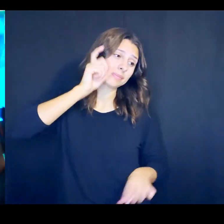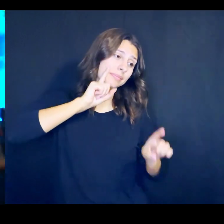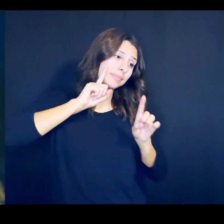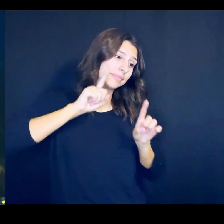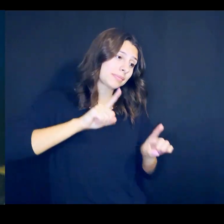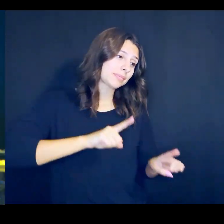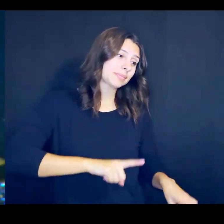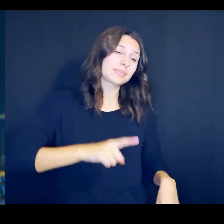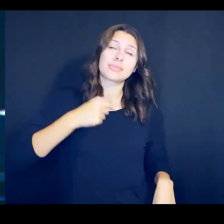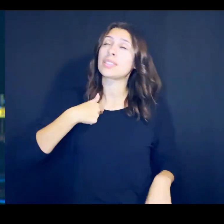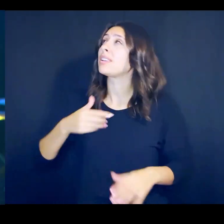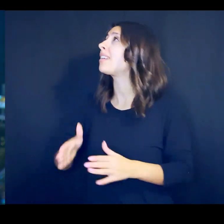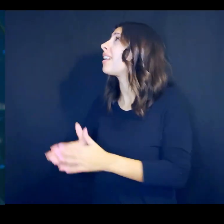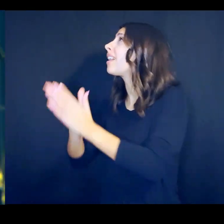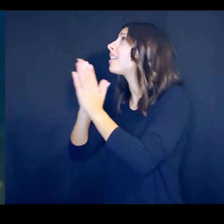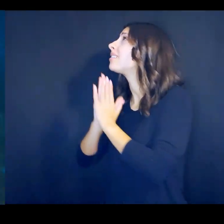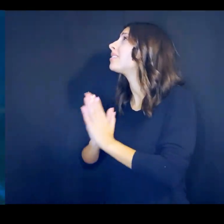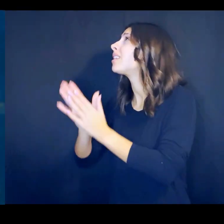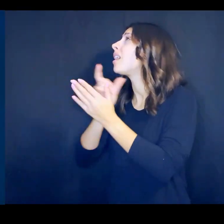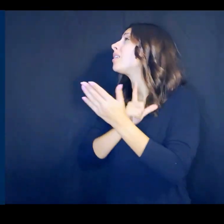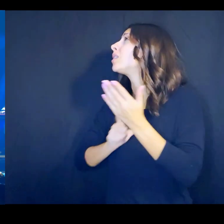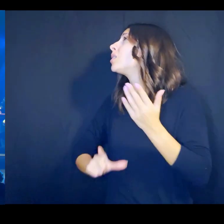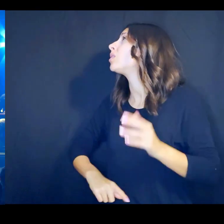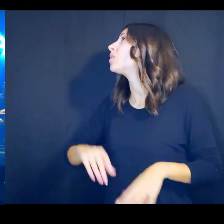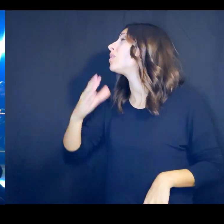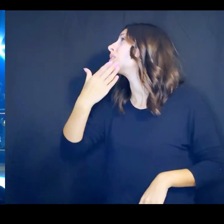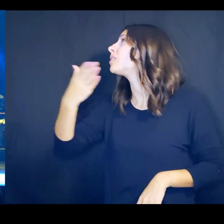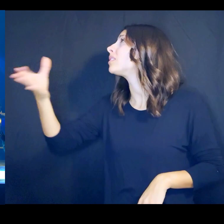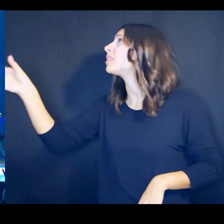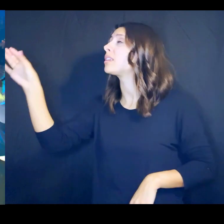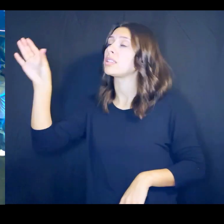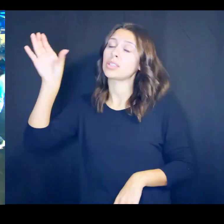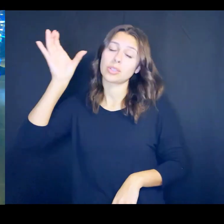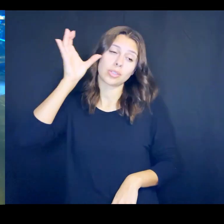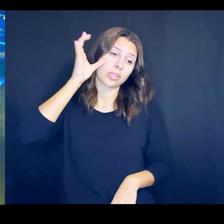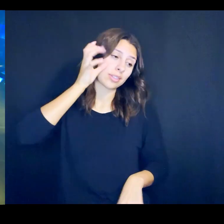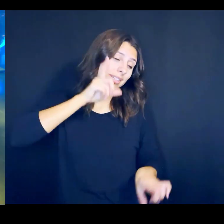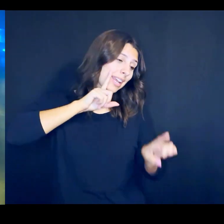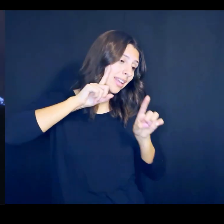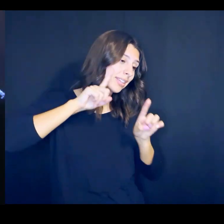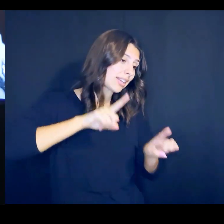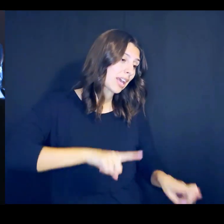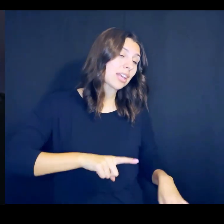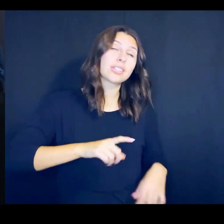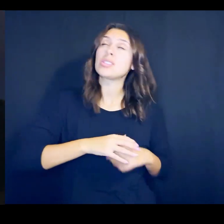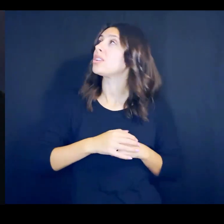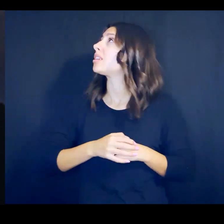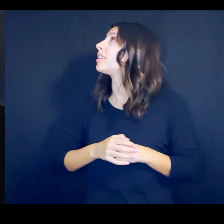Yeah.